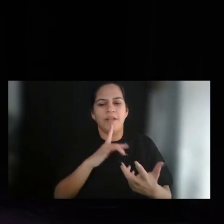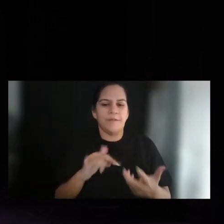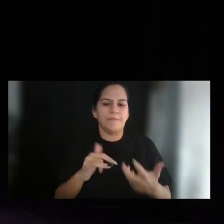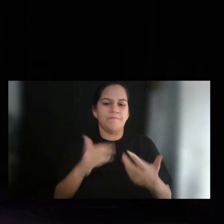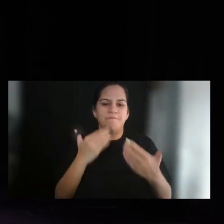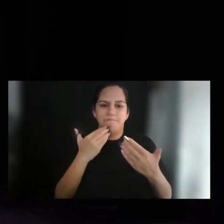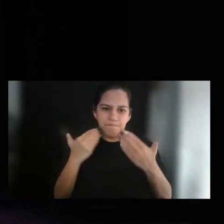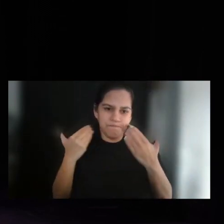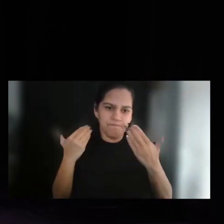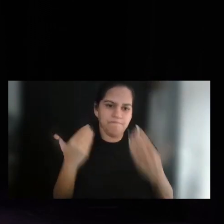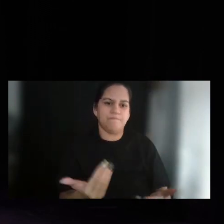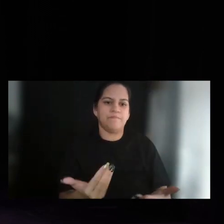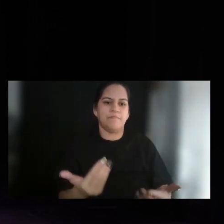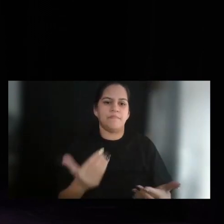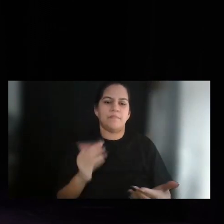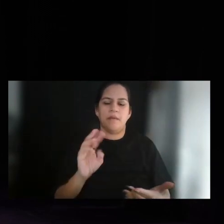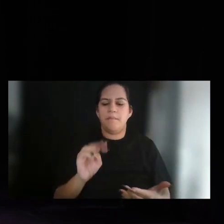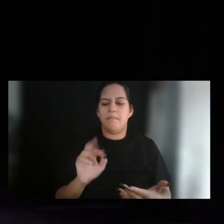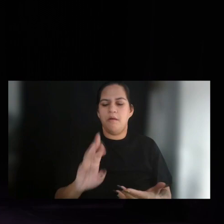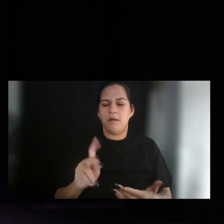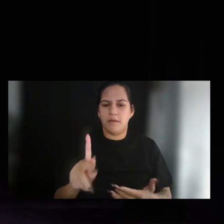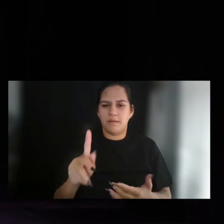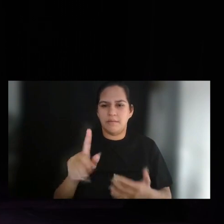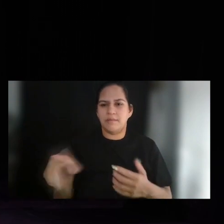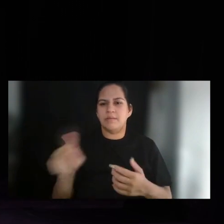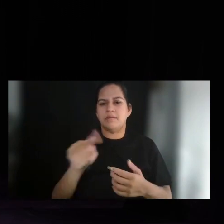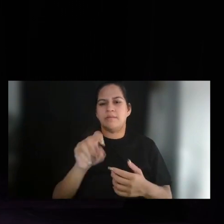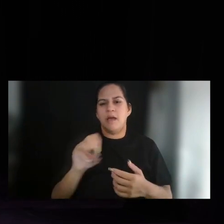ArKtype, Tommy Kriegsman, and Sammy Pine.